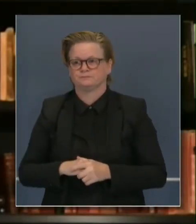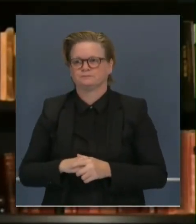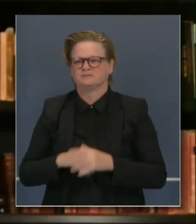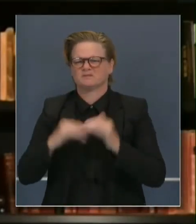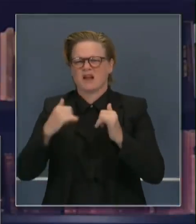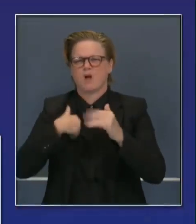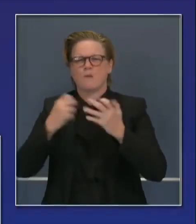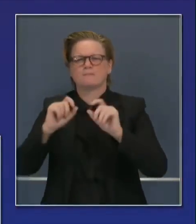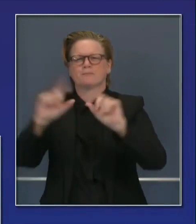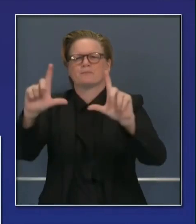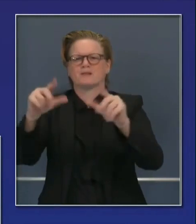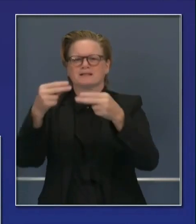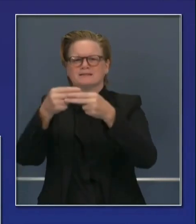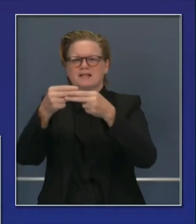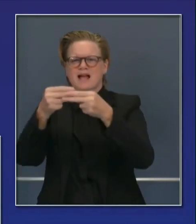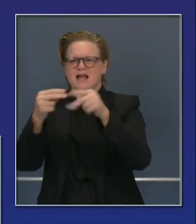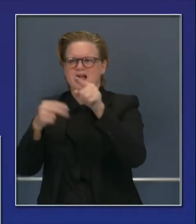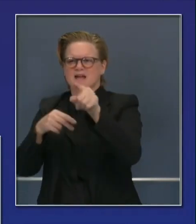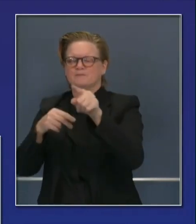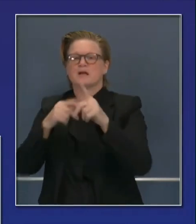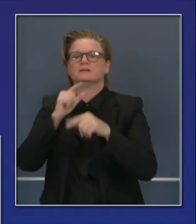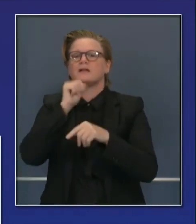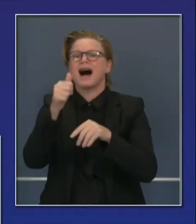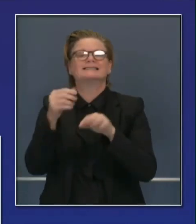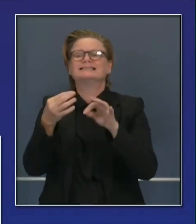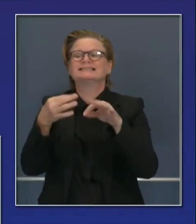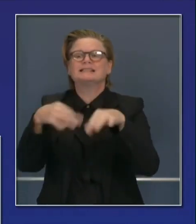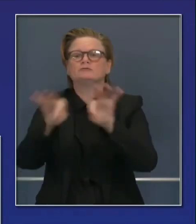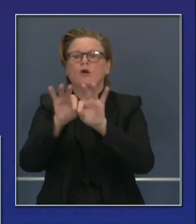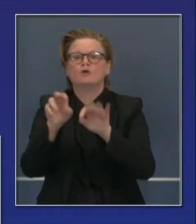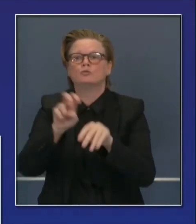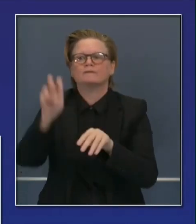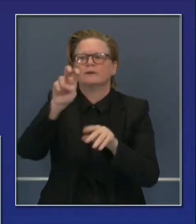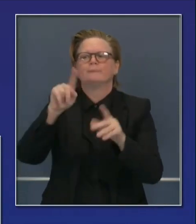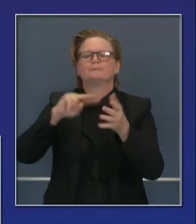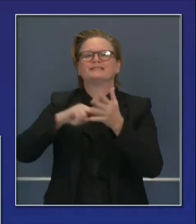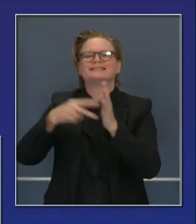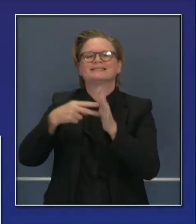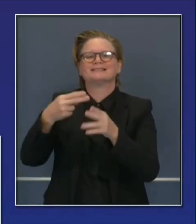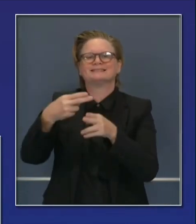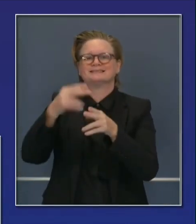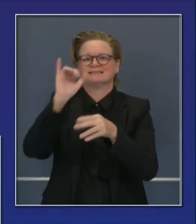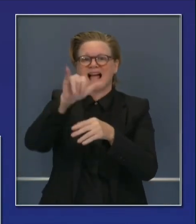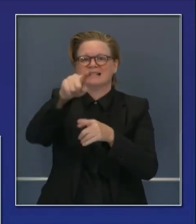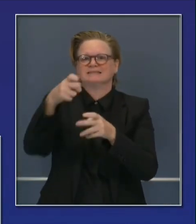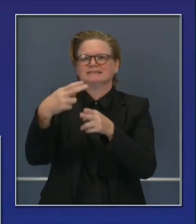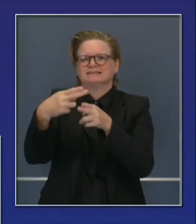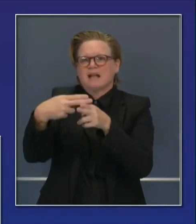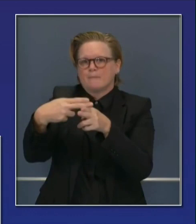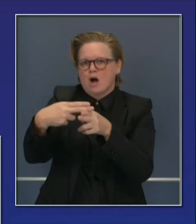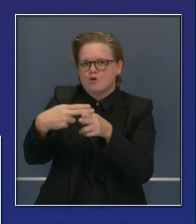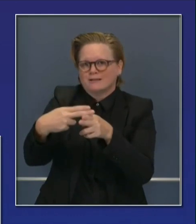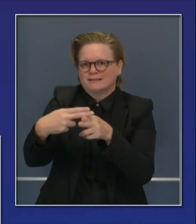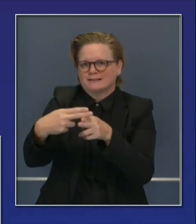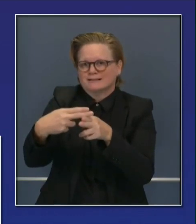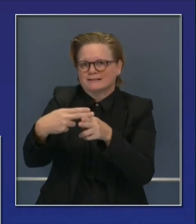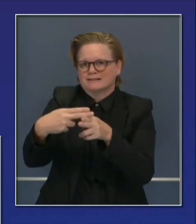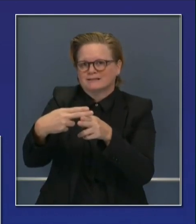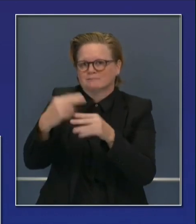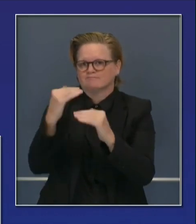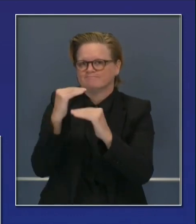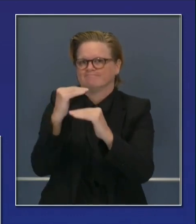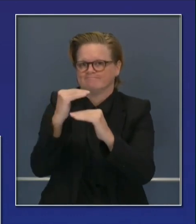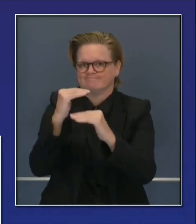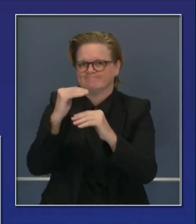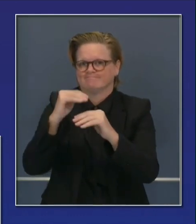non-essential travel we are ordering to be temporarily restricted. And accordingly, based on our sectoral guidelines that we put out. And I'll